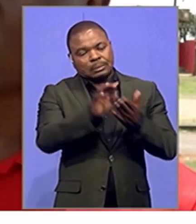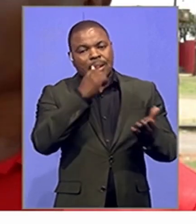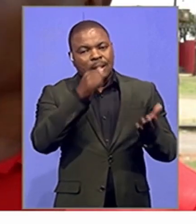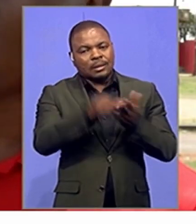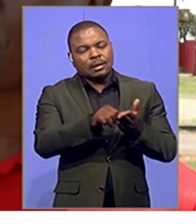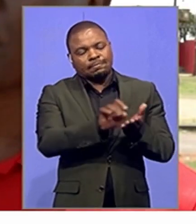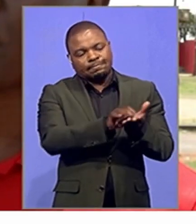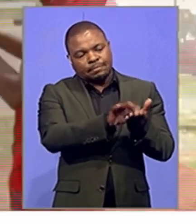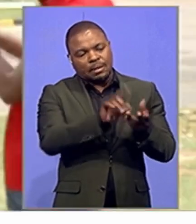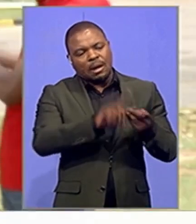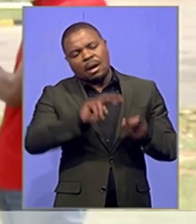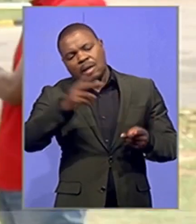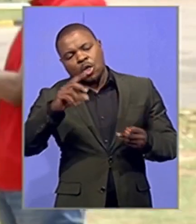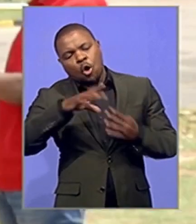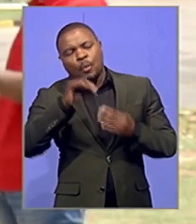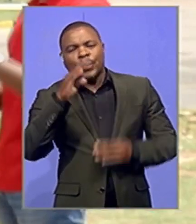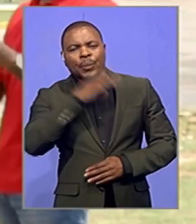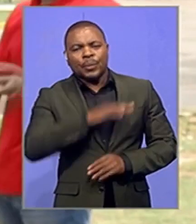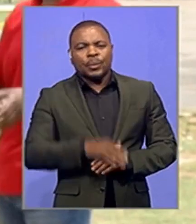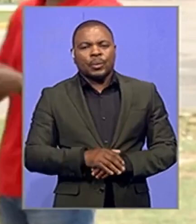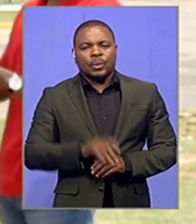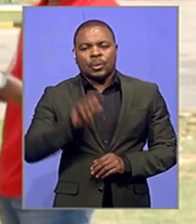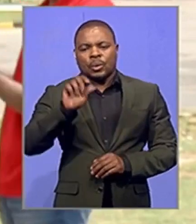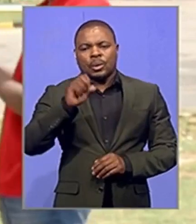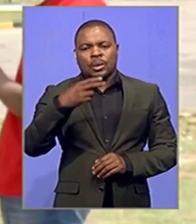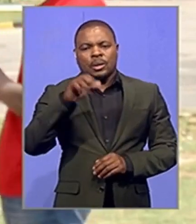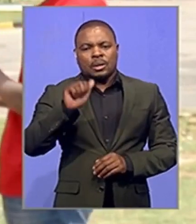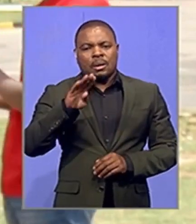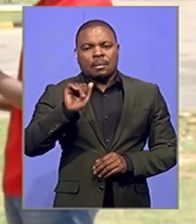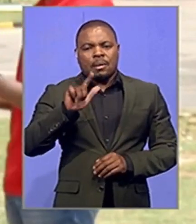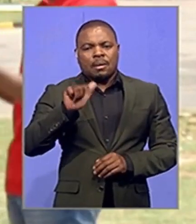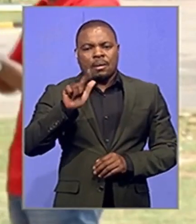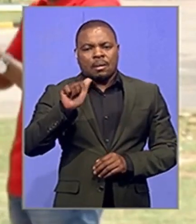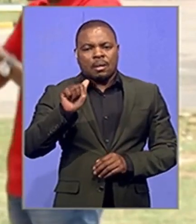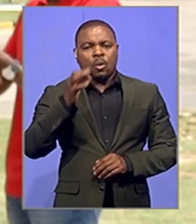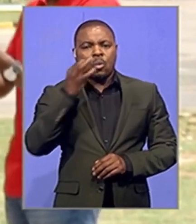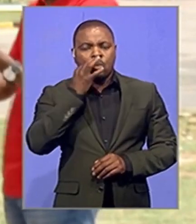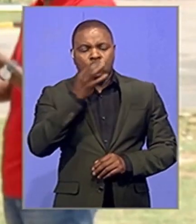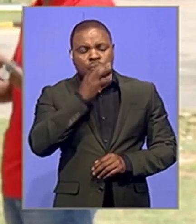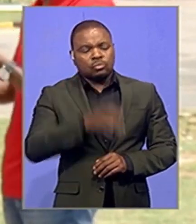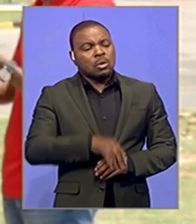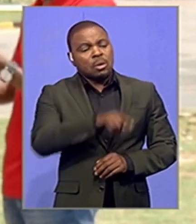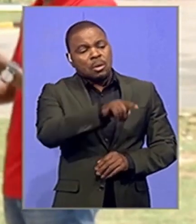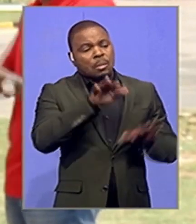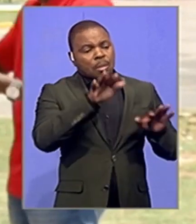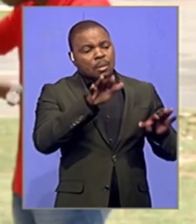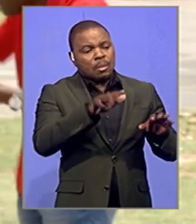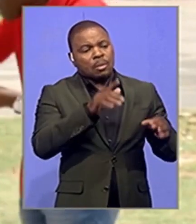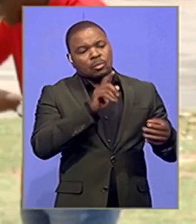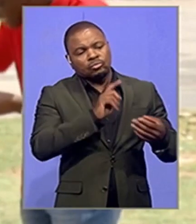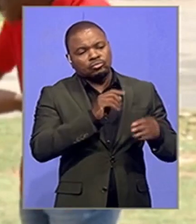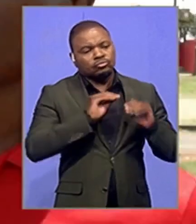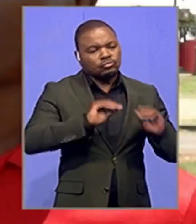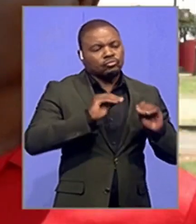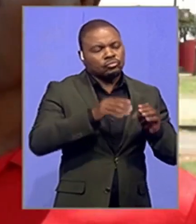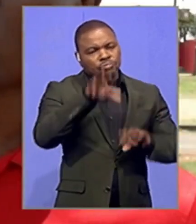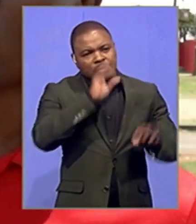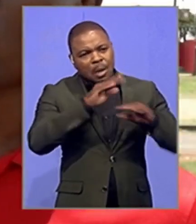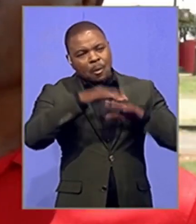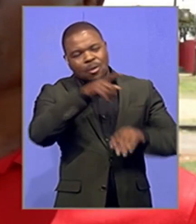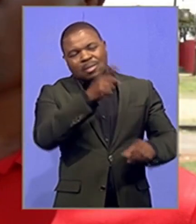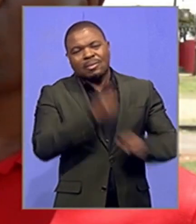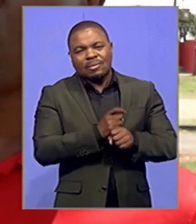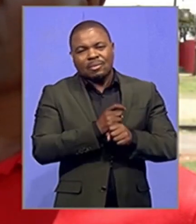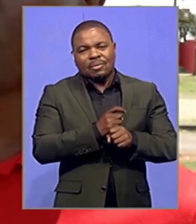than looking for other options. Chabalala o phaetše ka thoko mabarebare a gore bašomi bao ba ganne go tšwetša dithuto tša bona pele. I